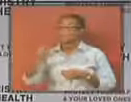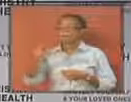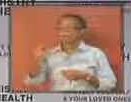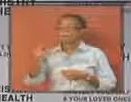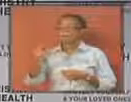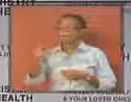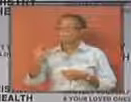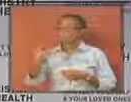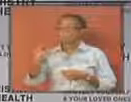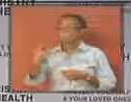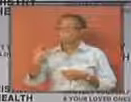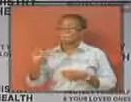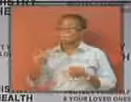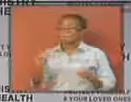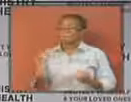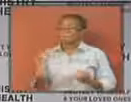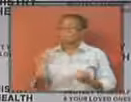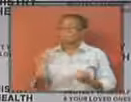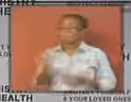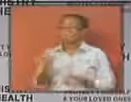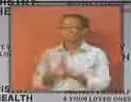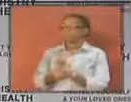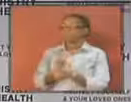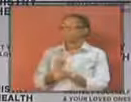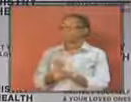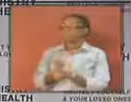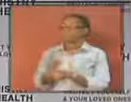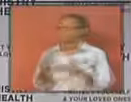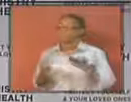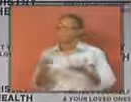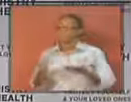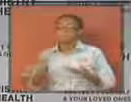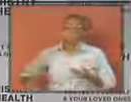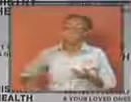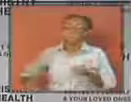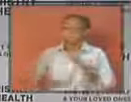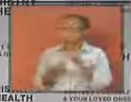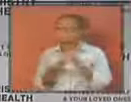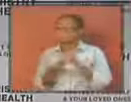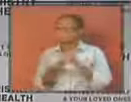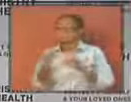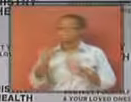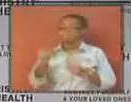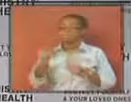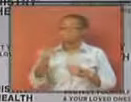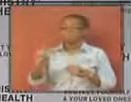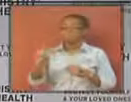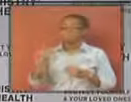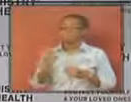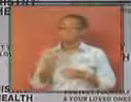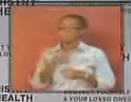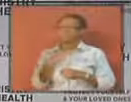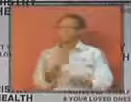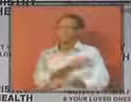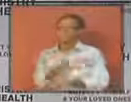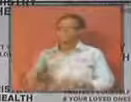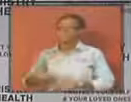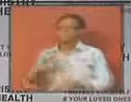Tobago. Thank you, CMO. We're coming close to the end of time this morning. Let's get a quick one question, please,